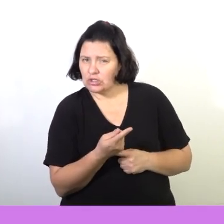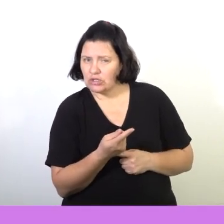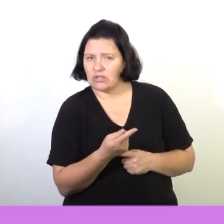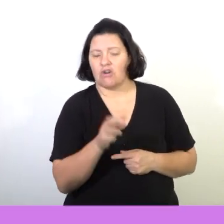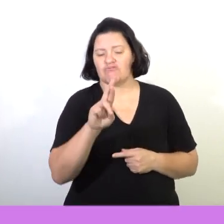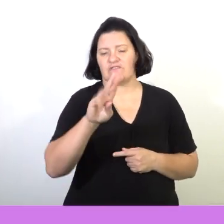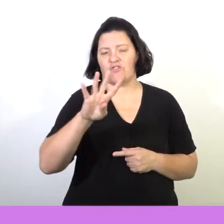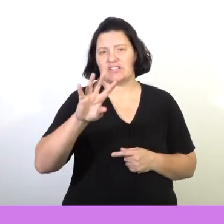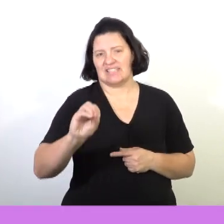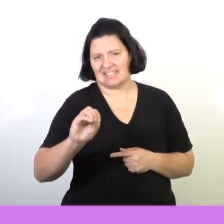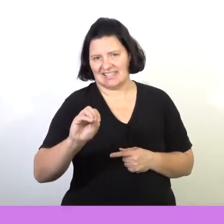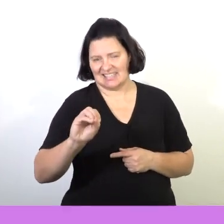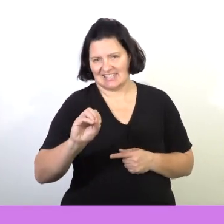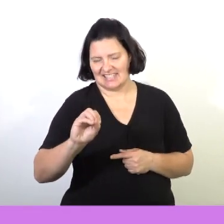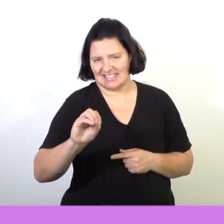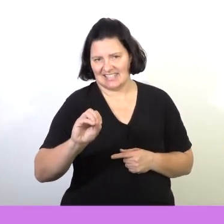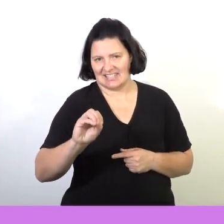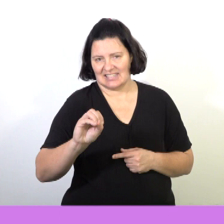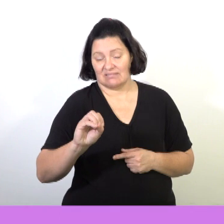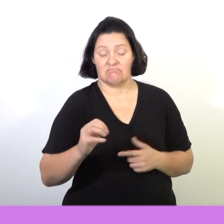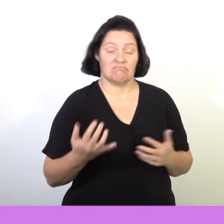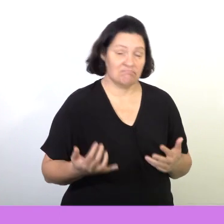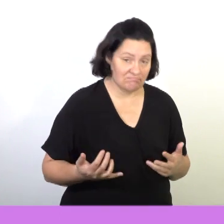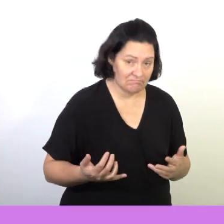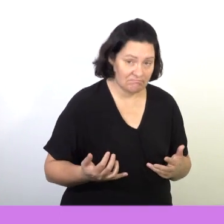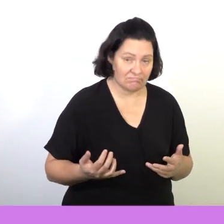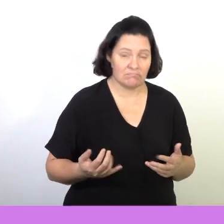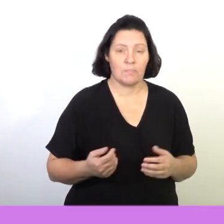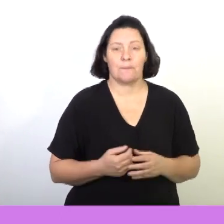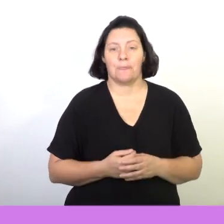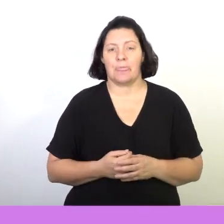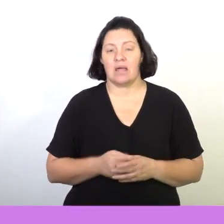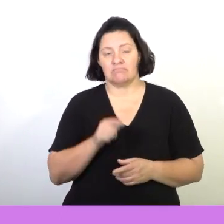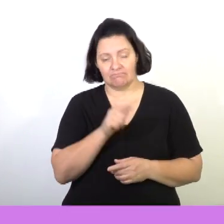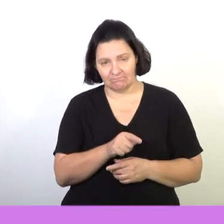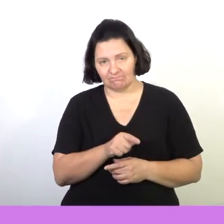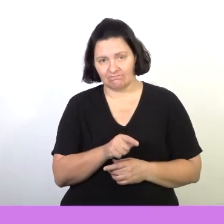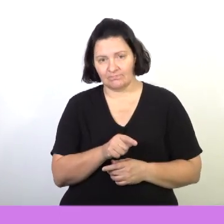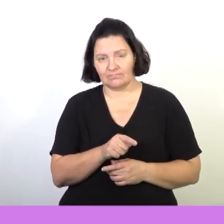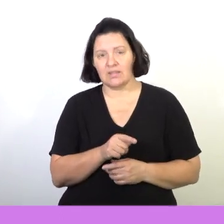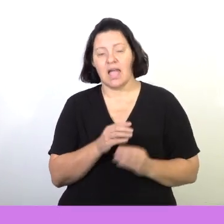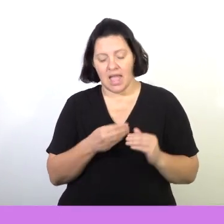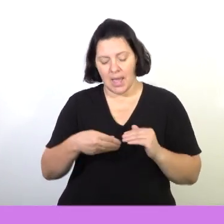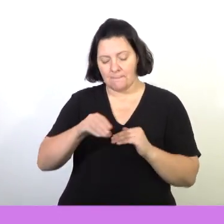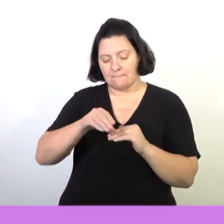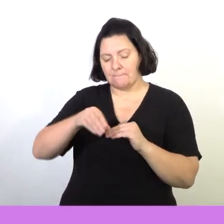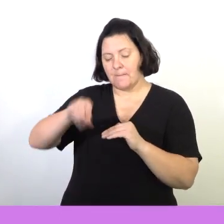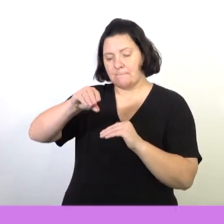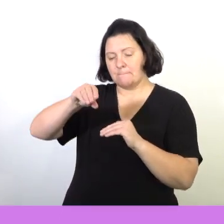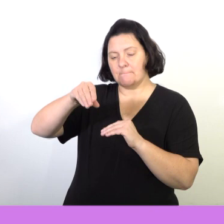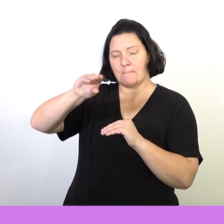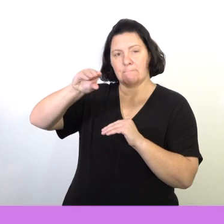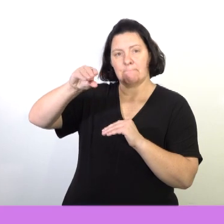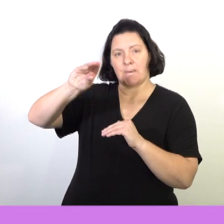for 40 rand. This says to us, this graph here, it is an increasing